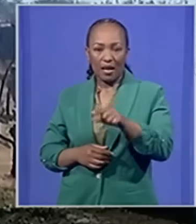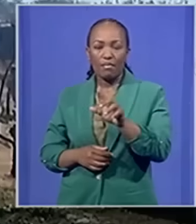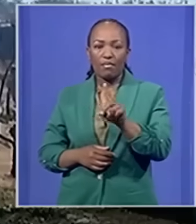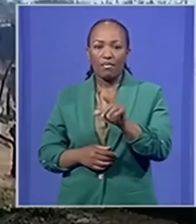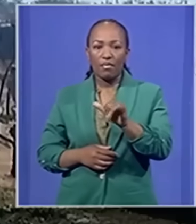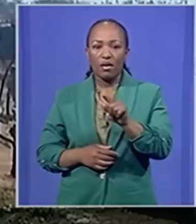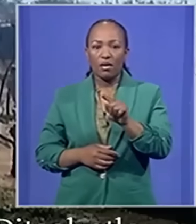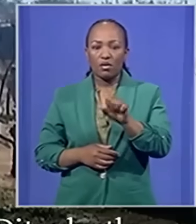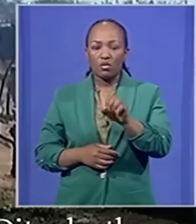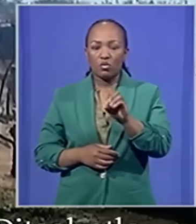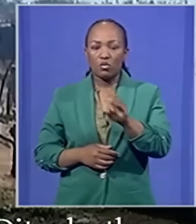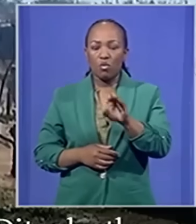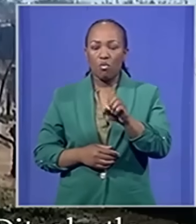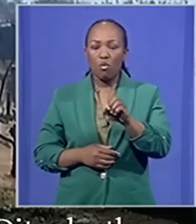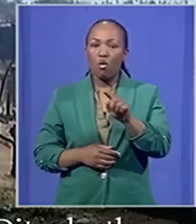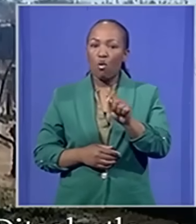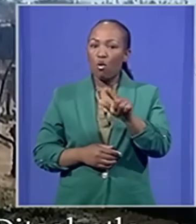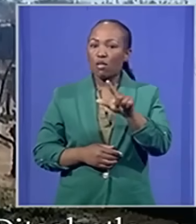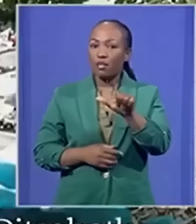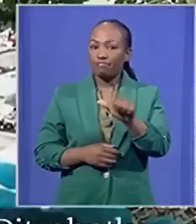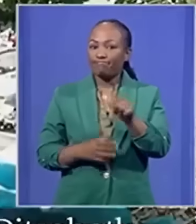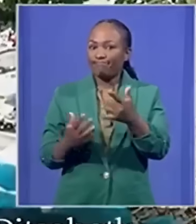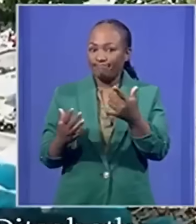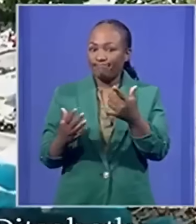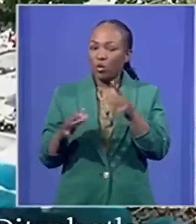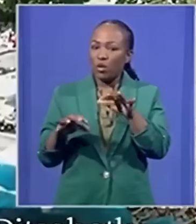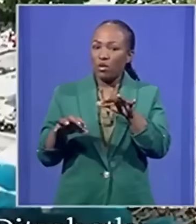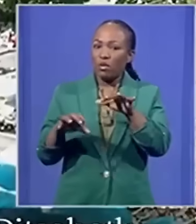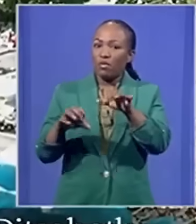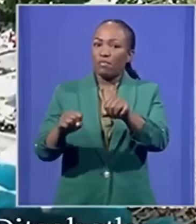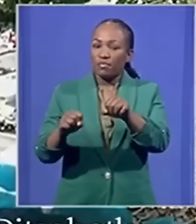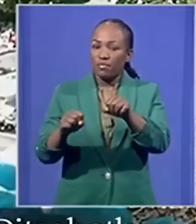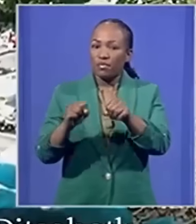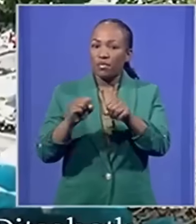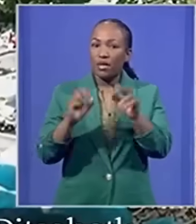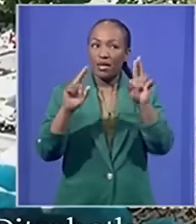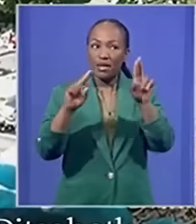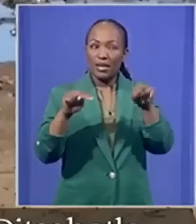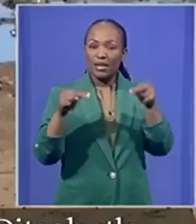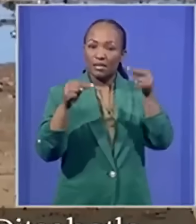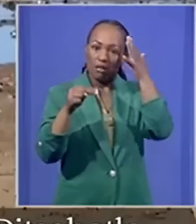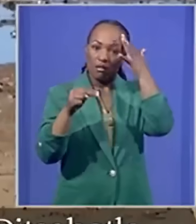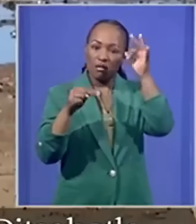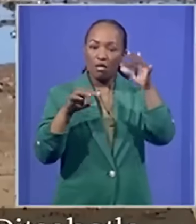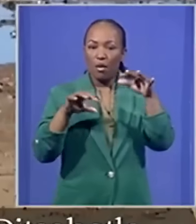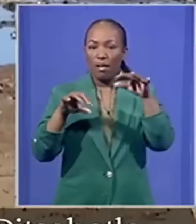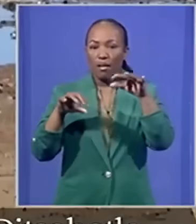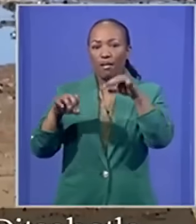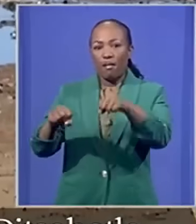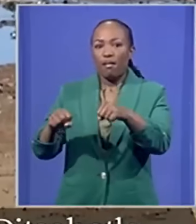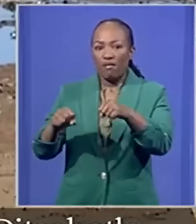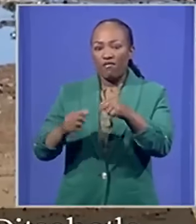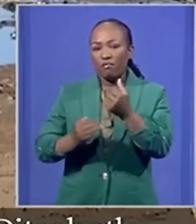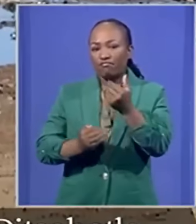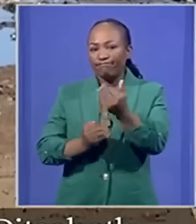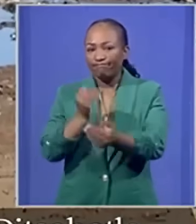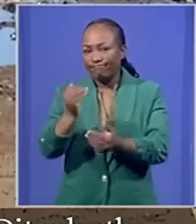solofela go tla tlisa tsepamo mo baaging jaaka puso ya bosetšhaba e tla bo e tsamaisa merero ya thebolo ya ditirelo kwa